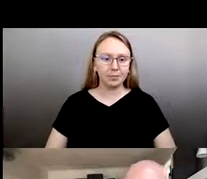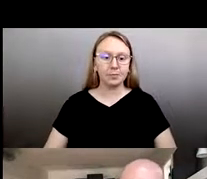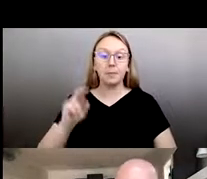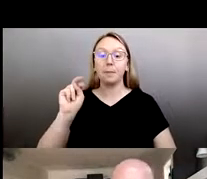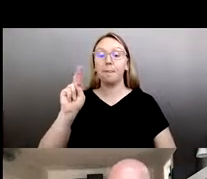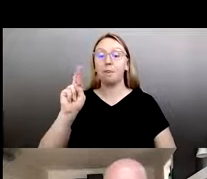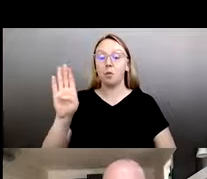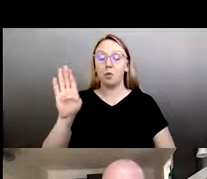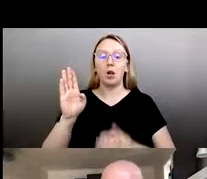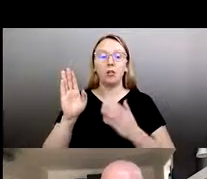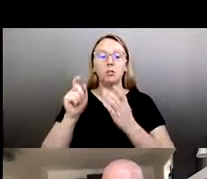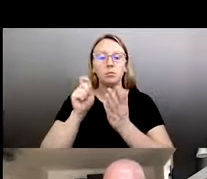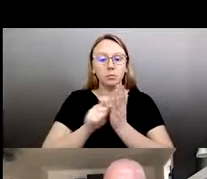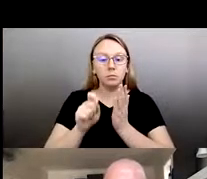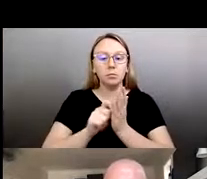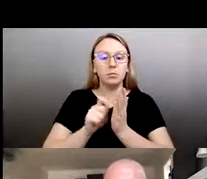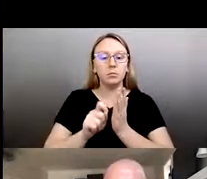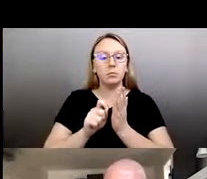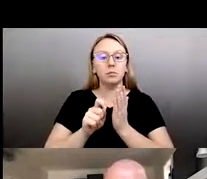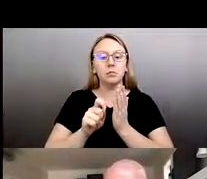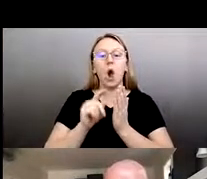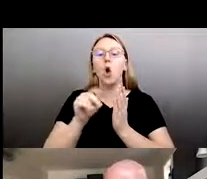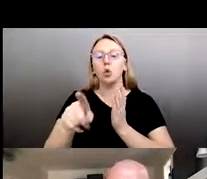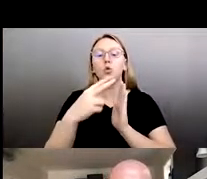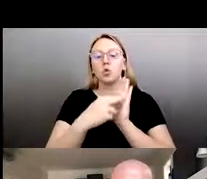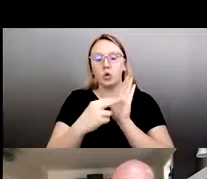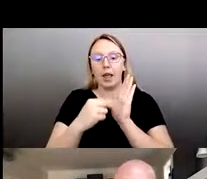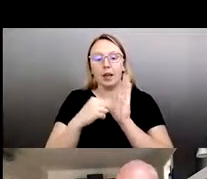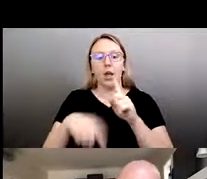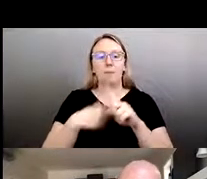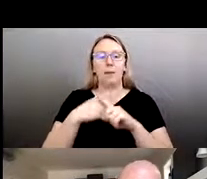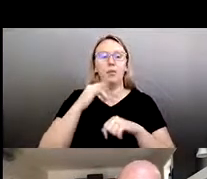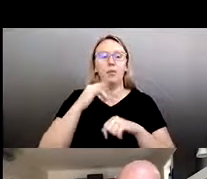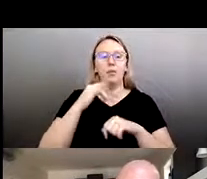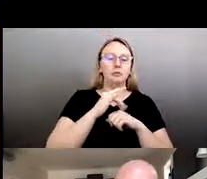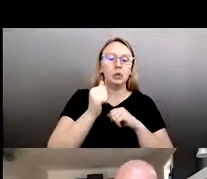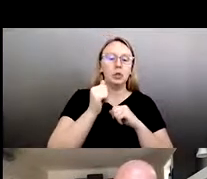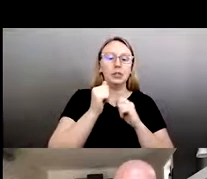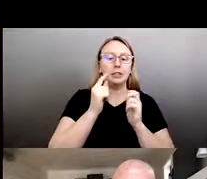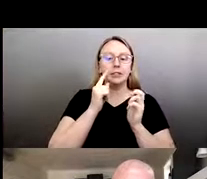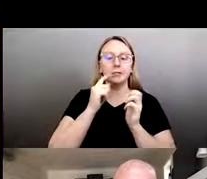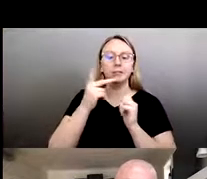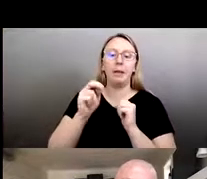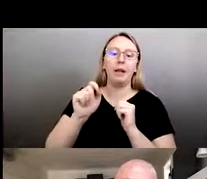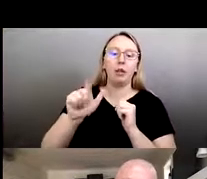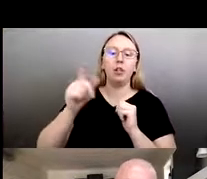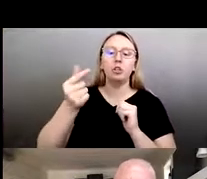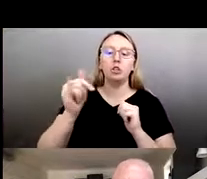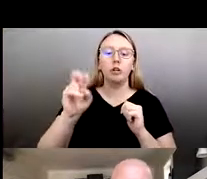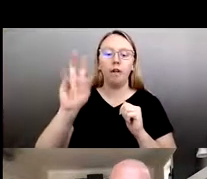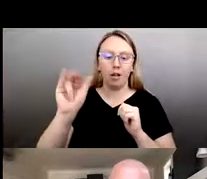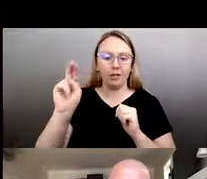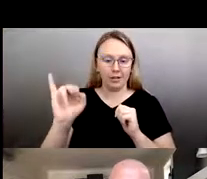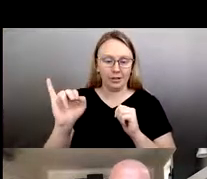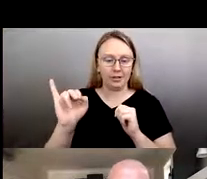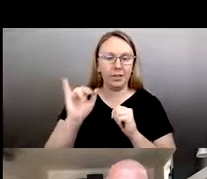the panels by the early Renaissance artist Giovanni di Paolo that were in the Art Institute's permanent collection.